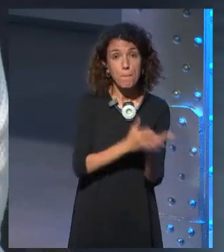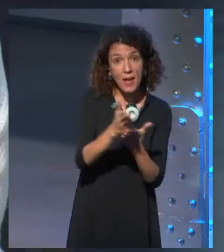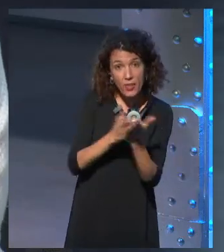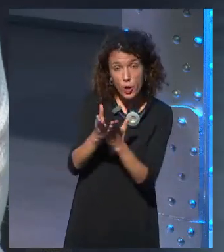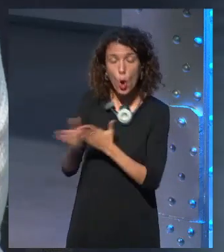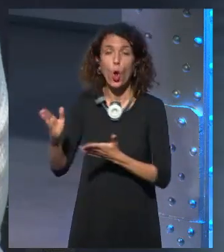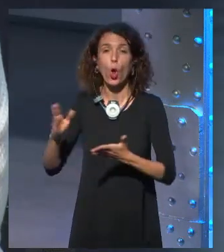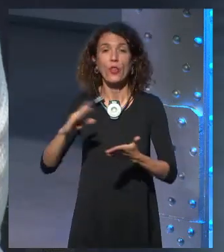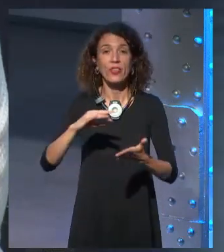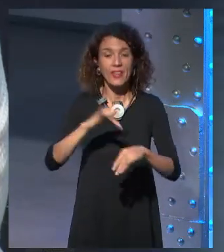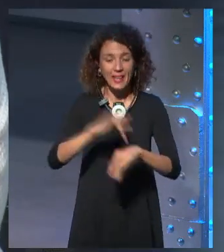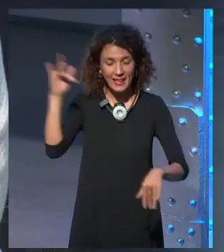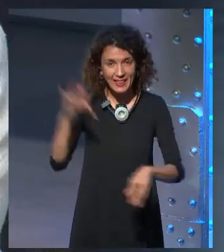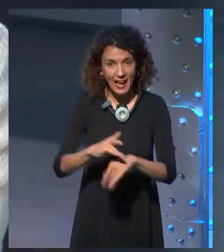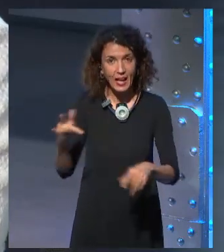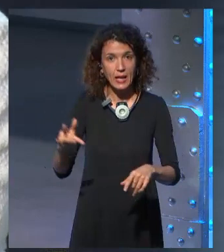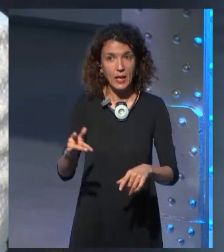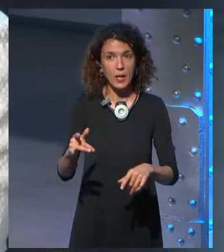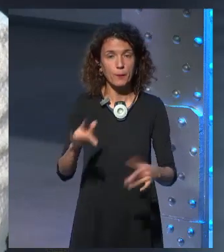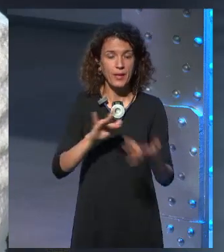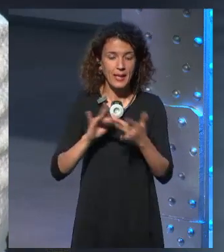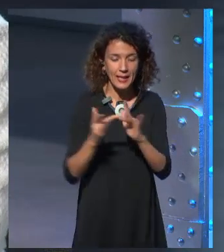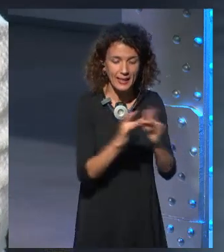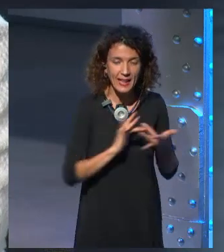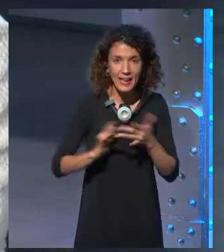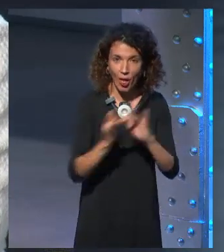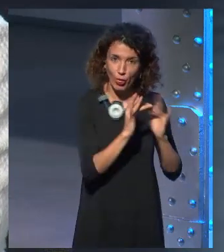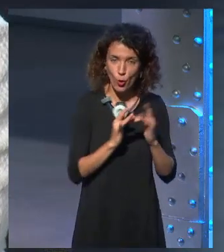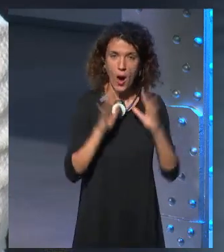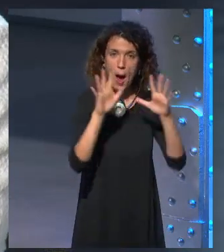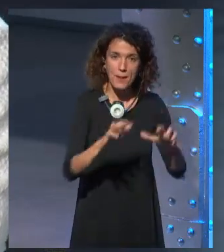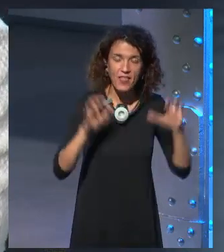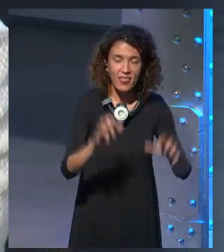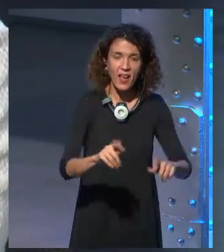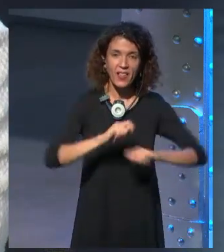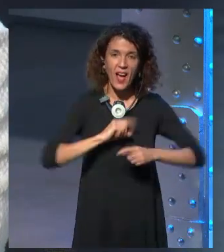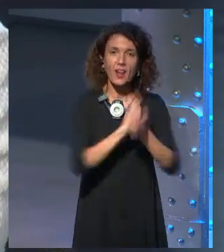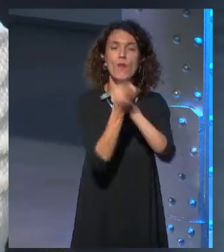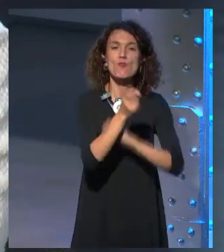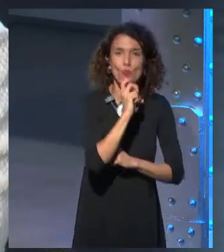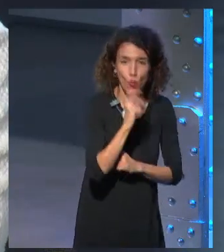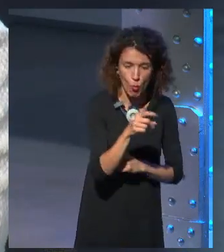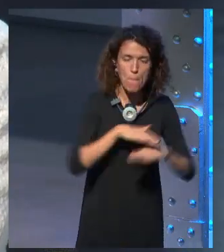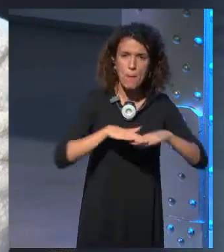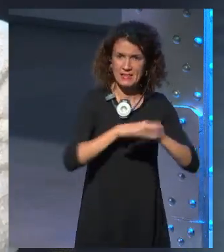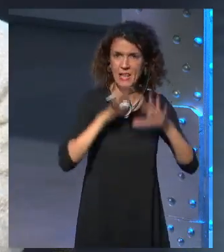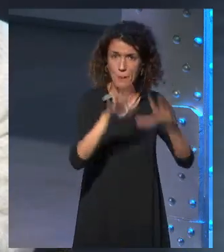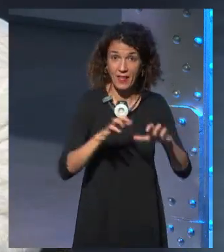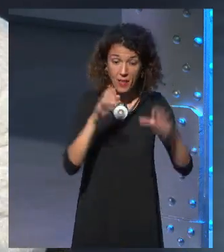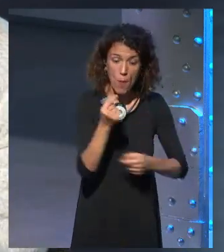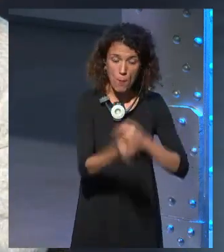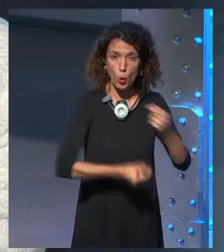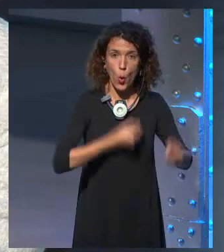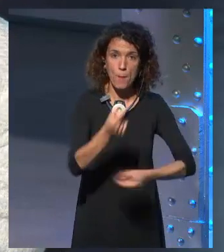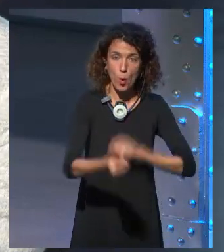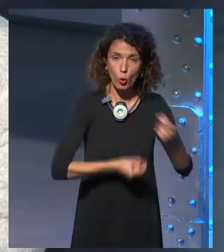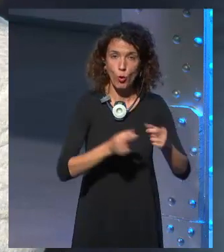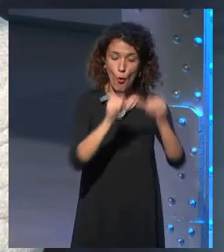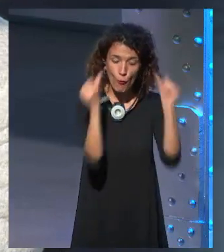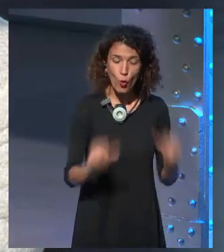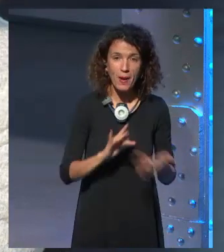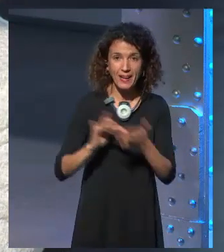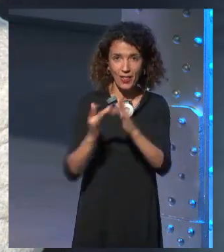the core of learning, we will get little change at all from technology. And we'll all walk away